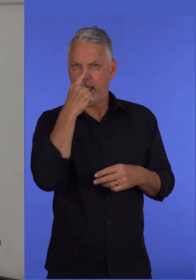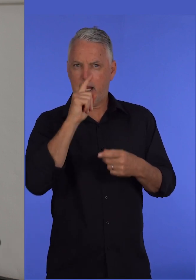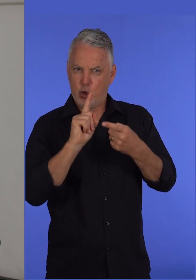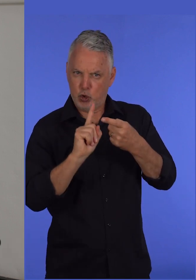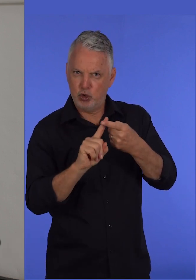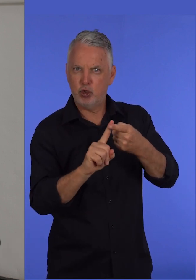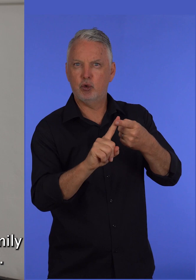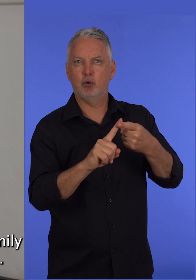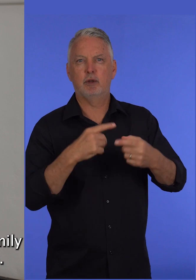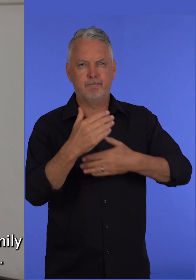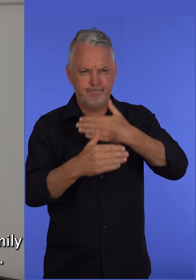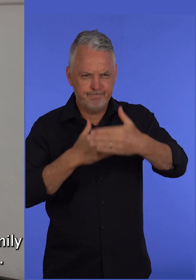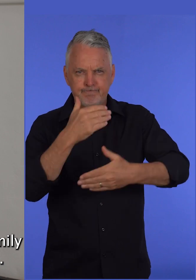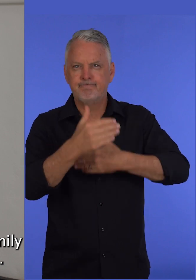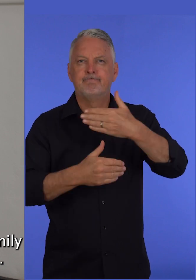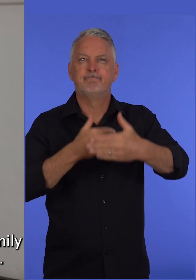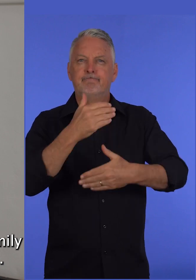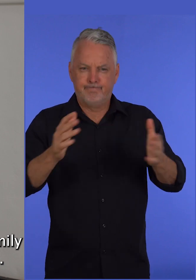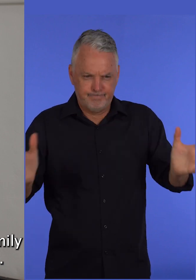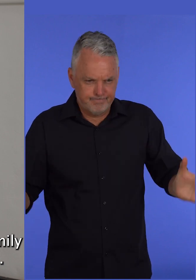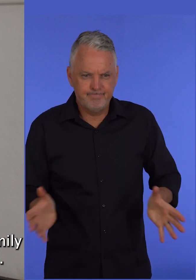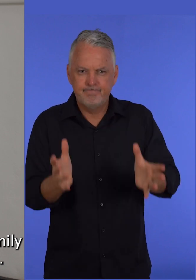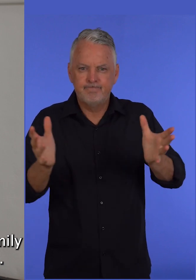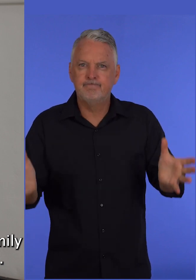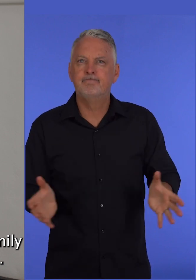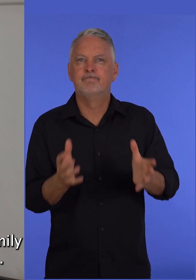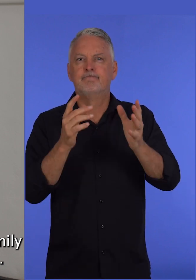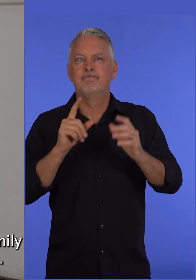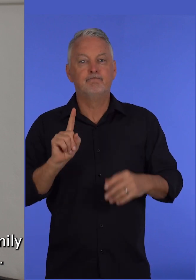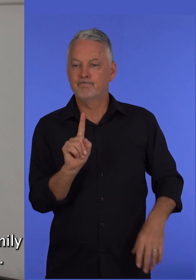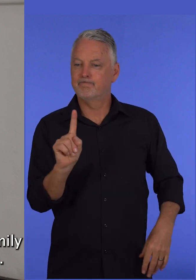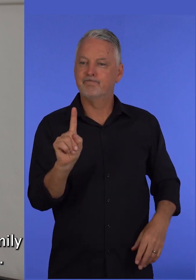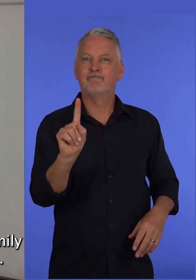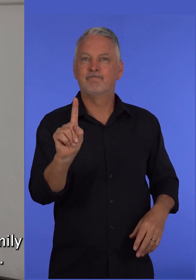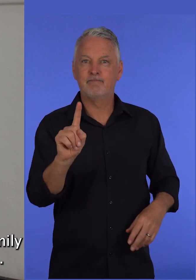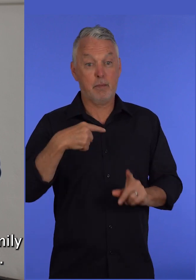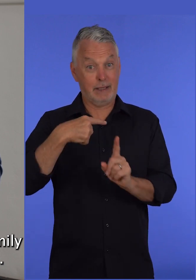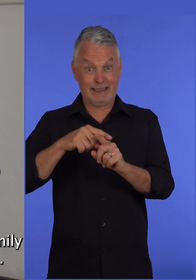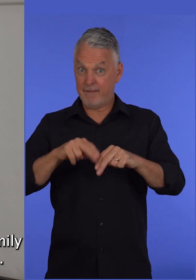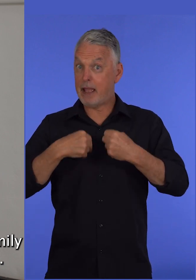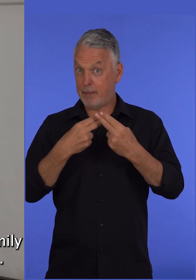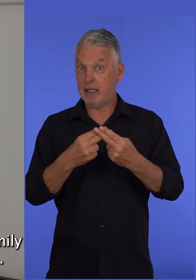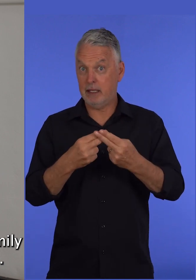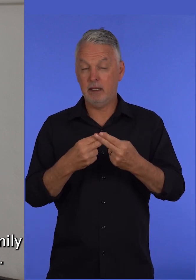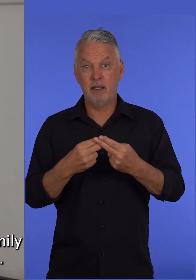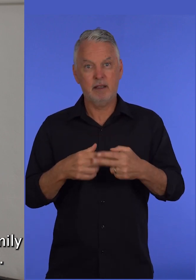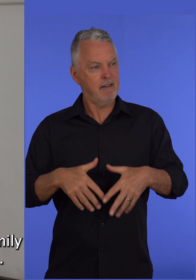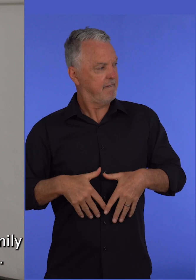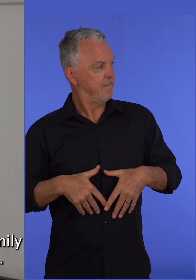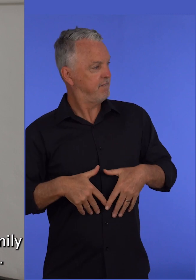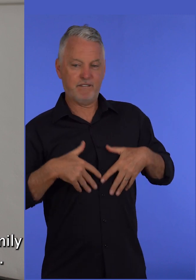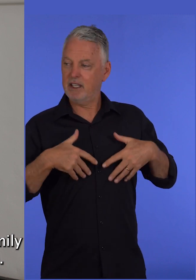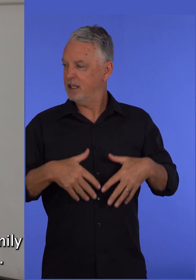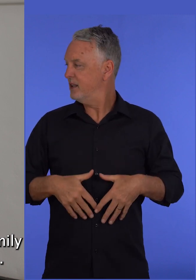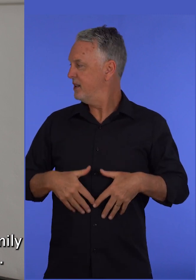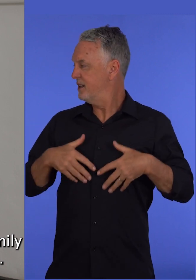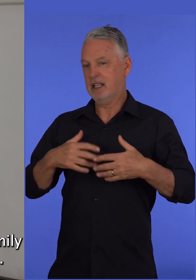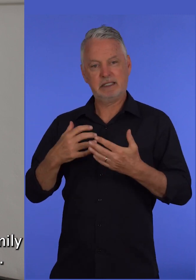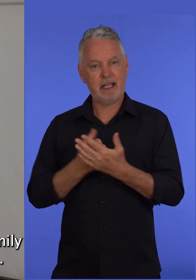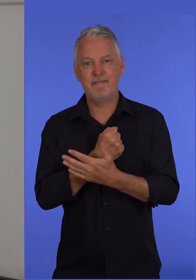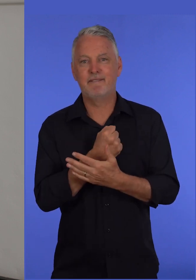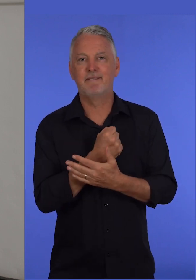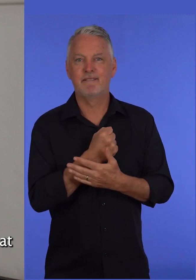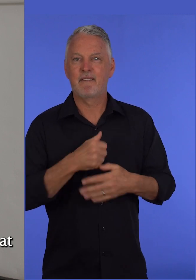to continue the progress to live, that their child and the family feel like they